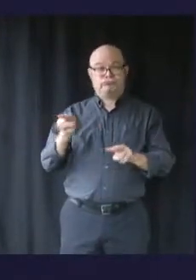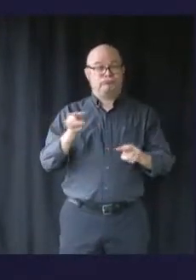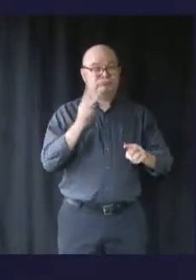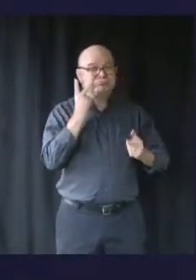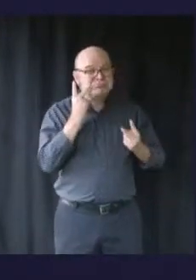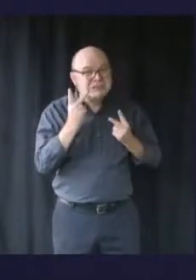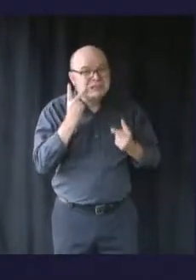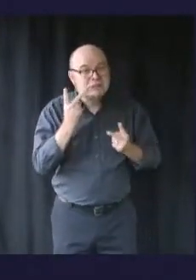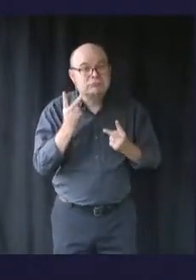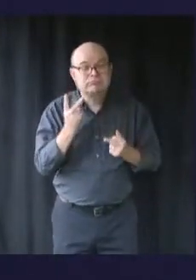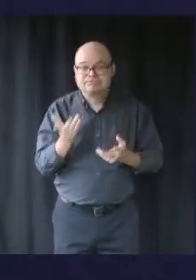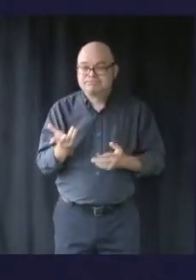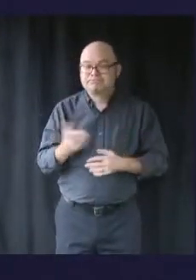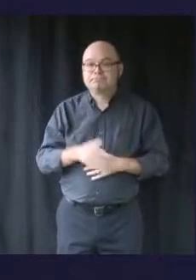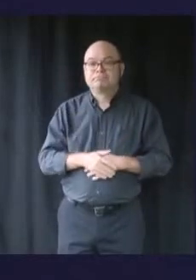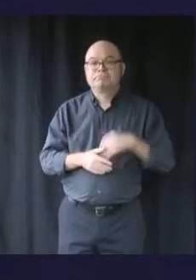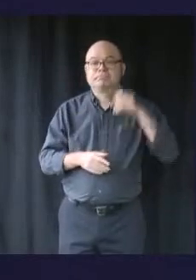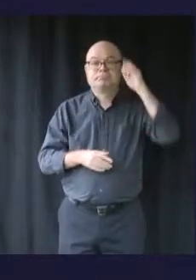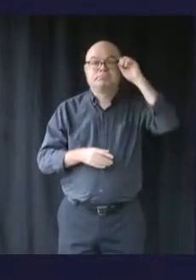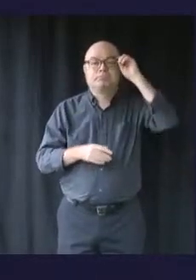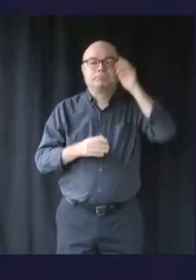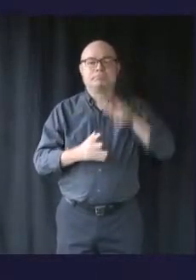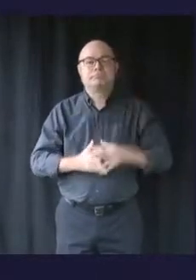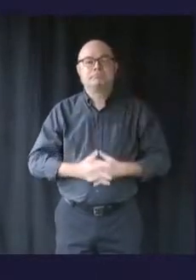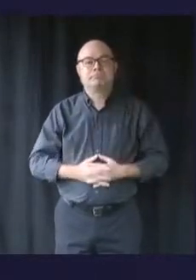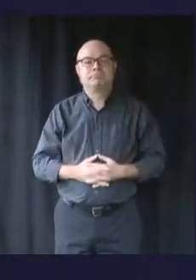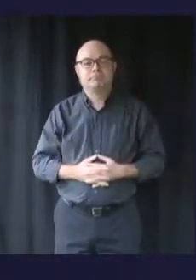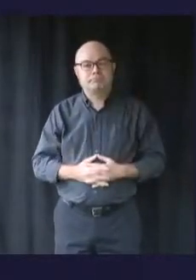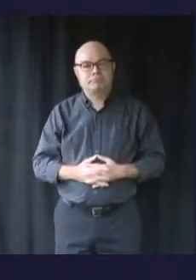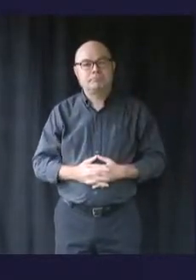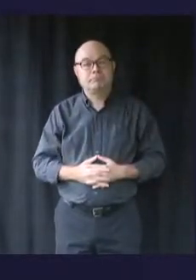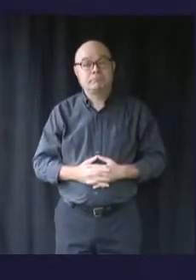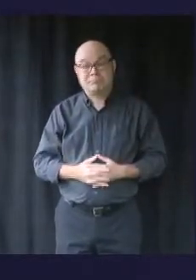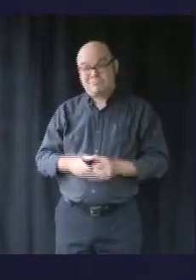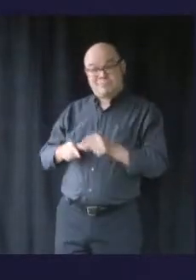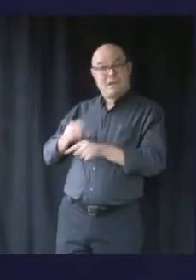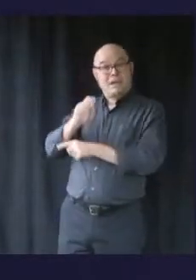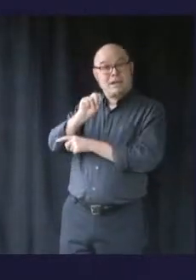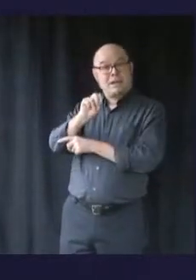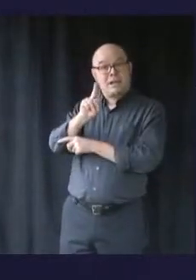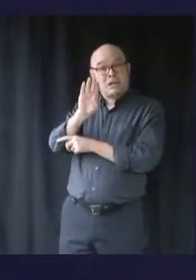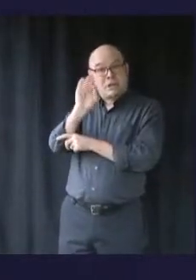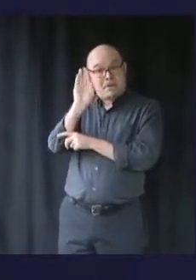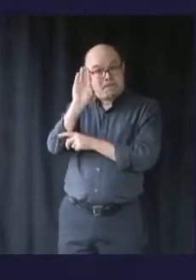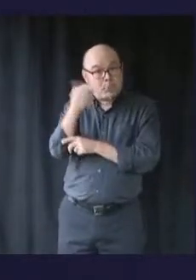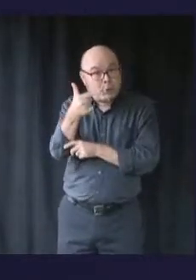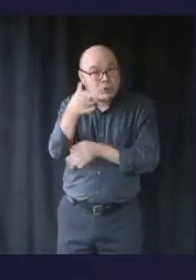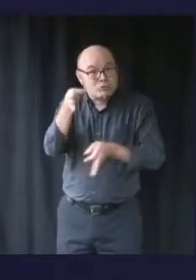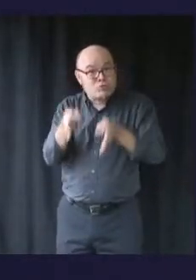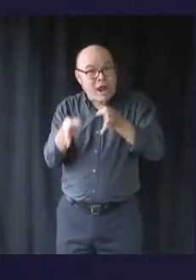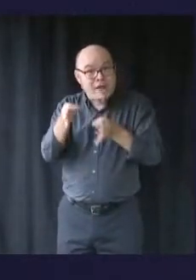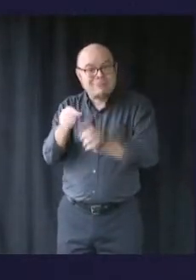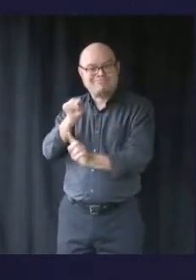in the Nuremberg tribunals, the blueprint we see in those tribunals, the blueprint